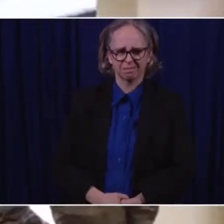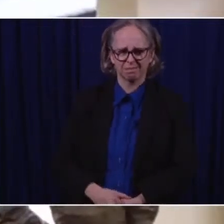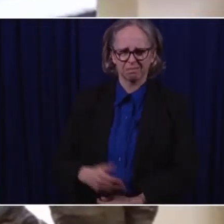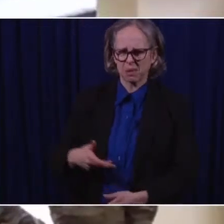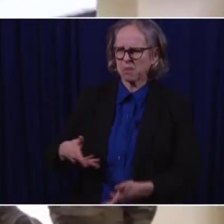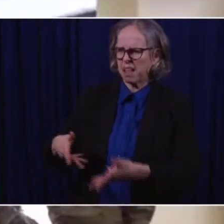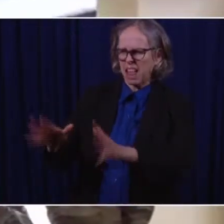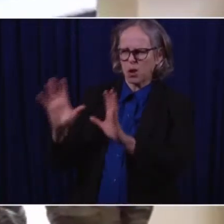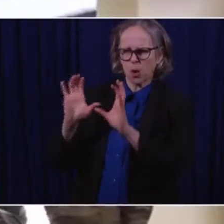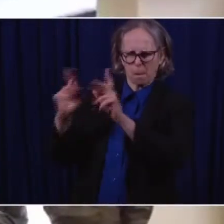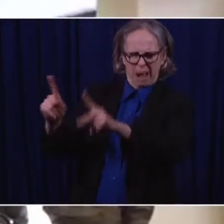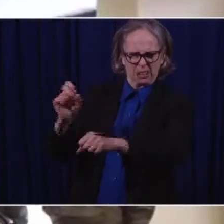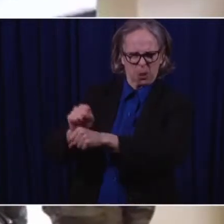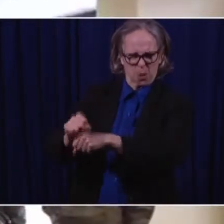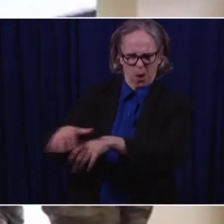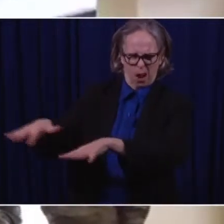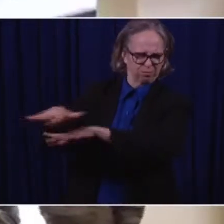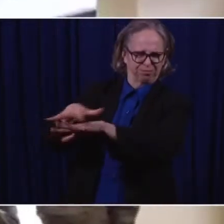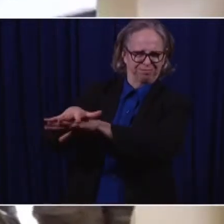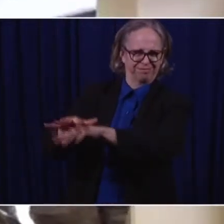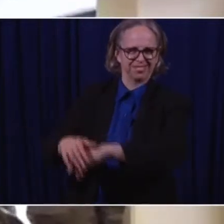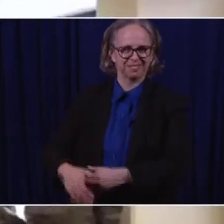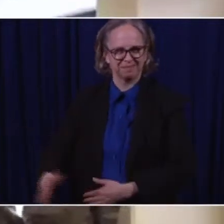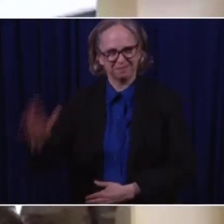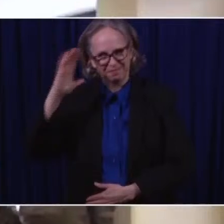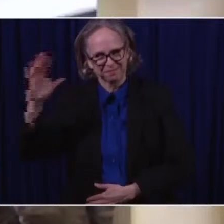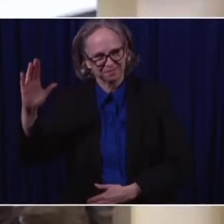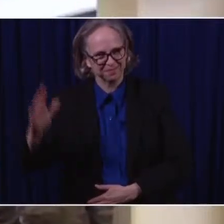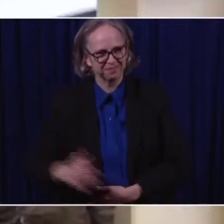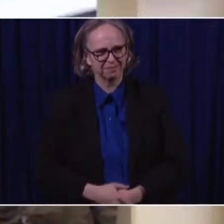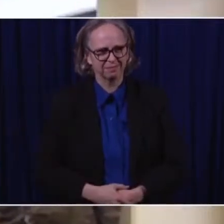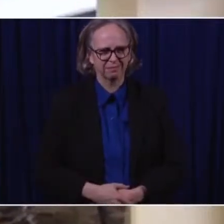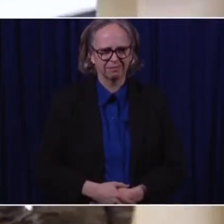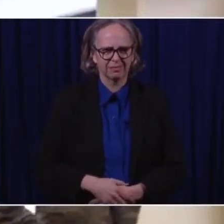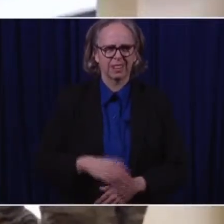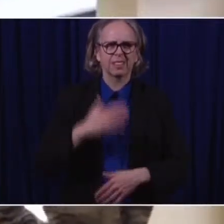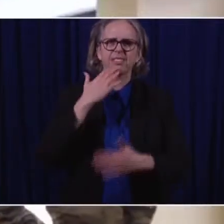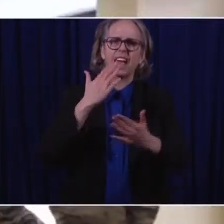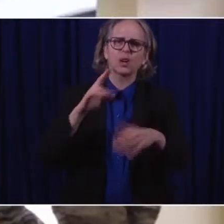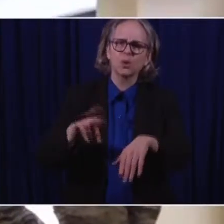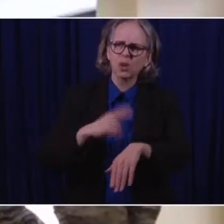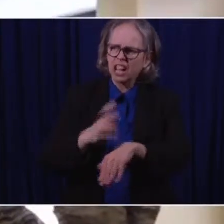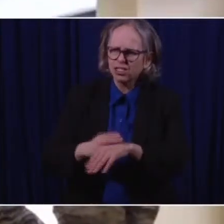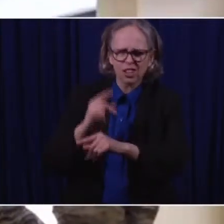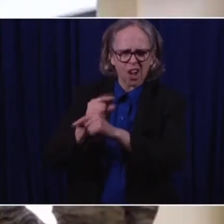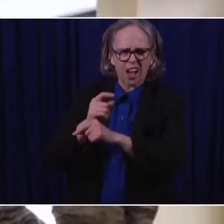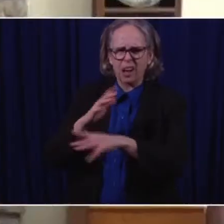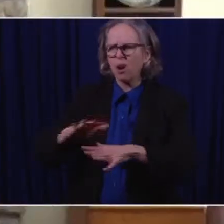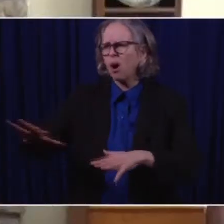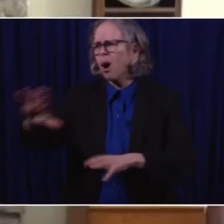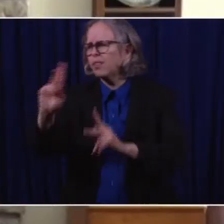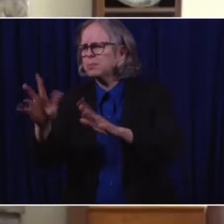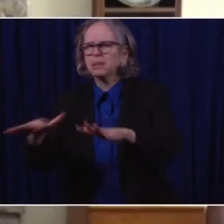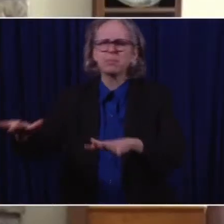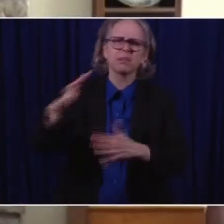everybody. Say hello to the National Guard and all of you. Thank you. Thank you very much. We appreciate it.